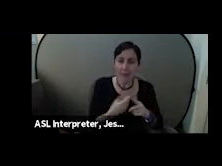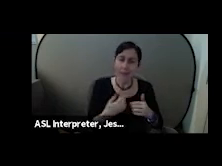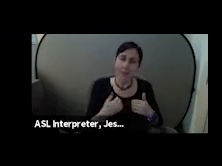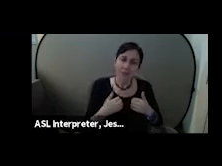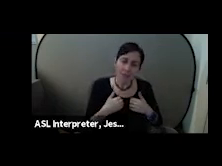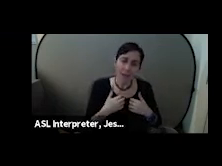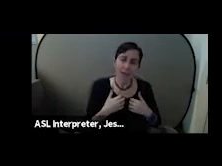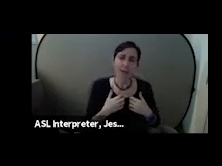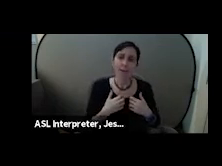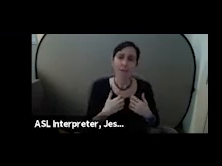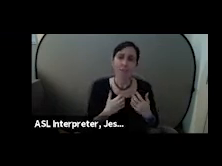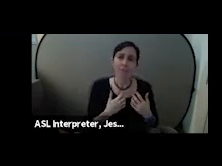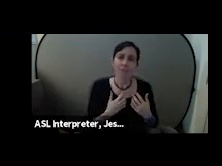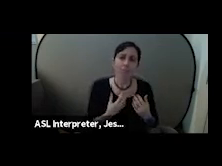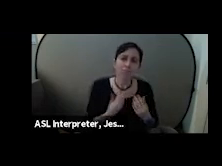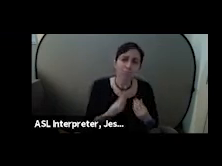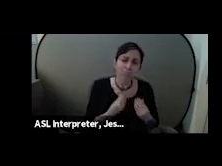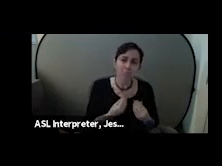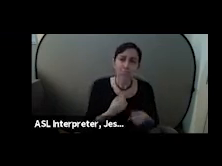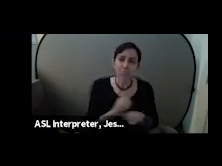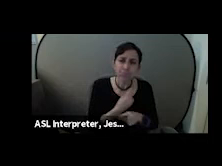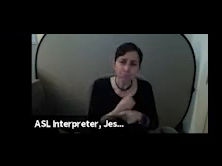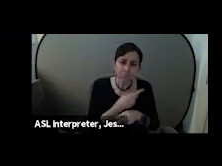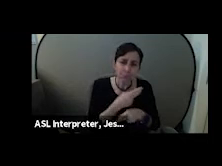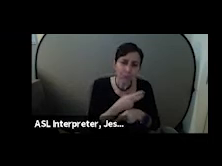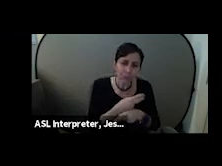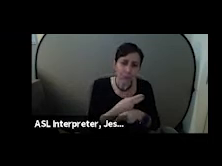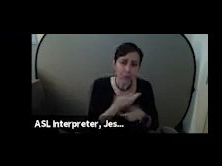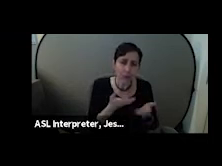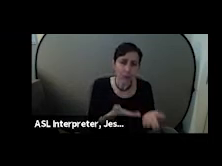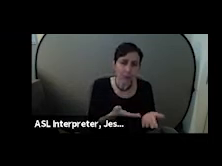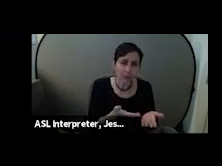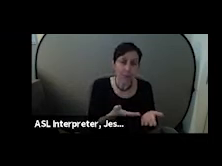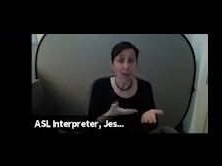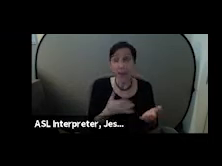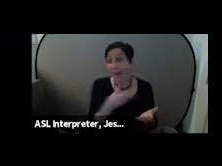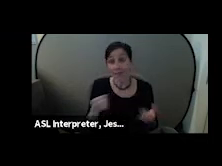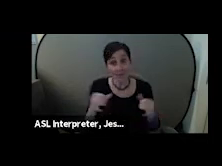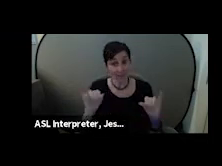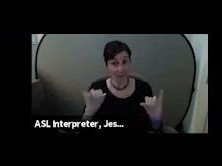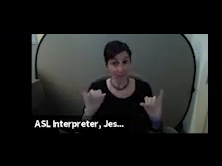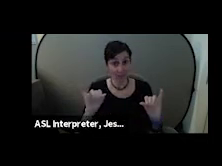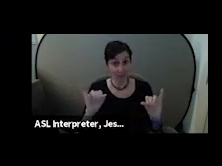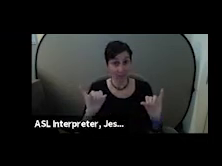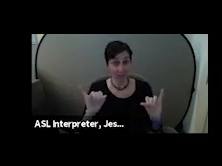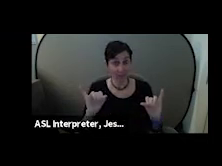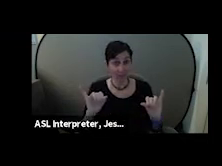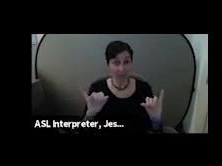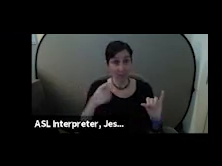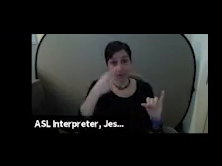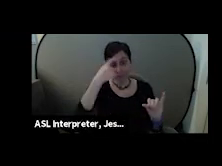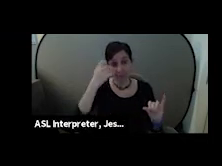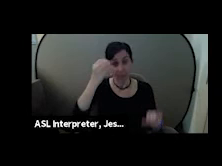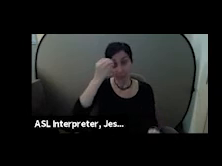and correct care while they're in the facility. And even then, because I can tell